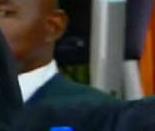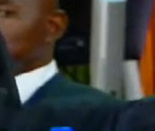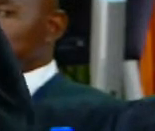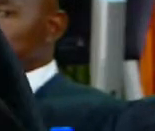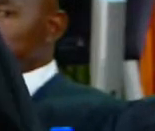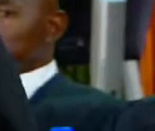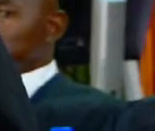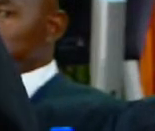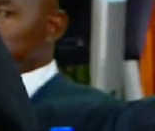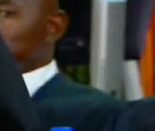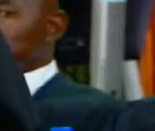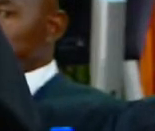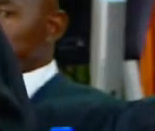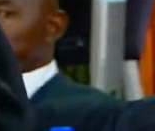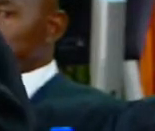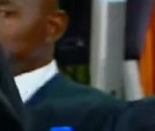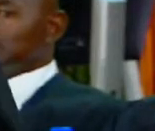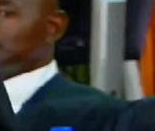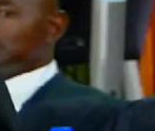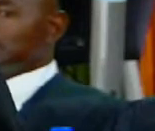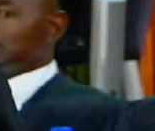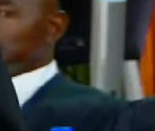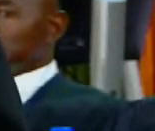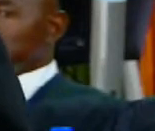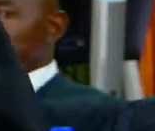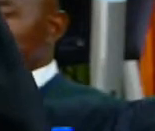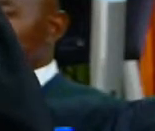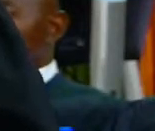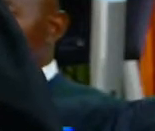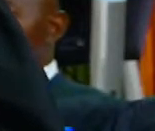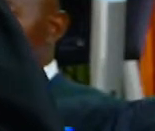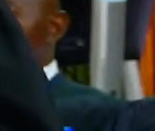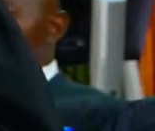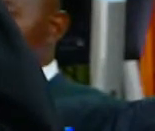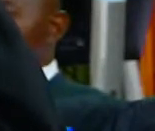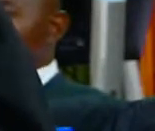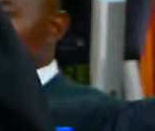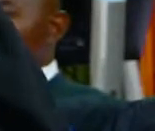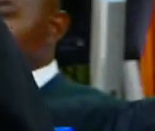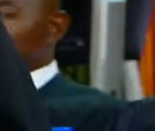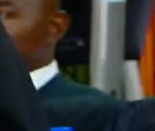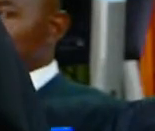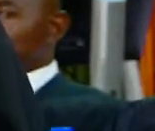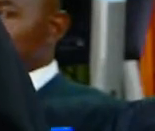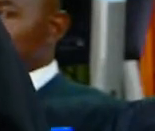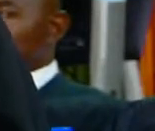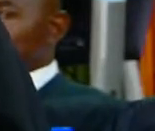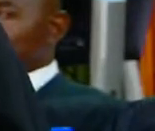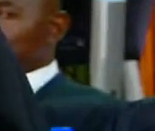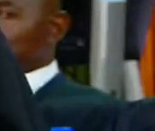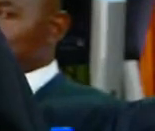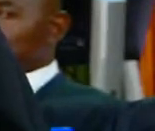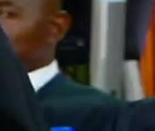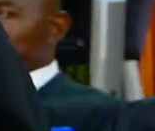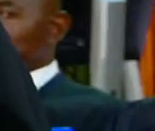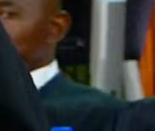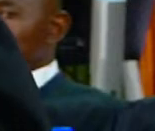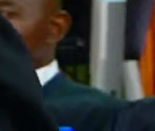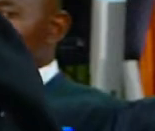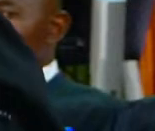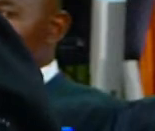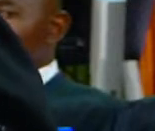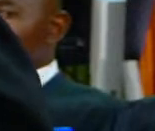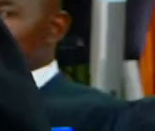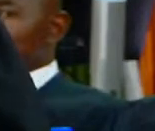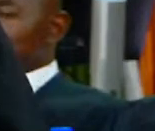Whoever intercepted them then had time to decide which ones they could manipulate